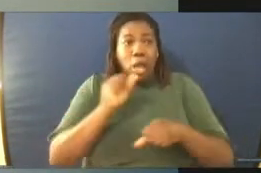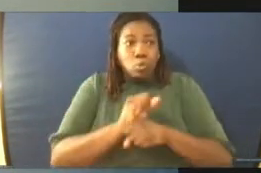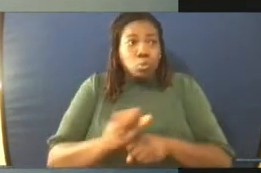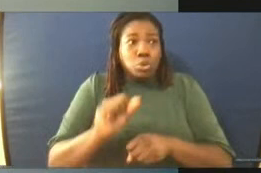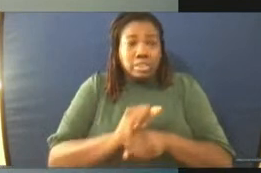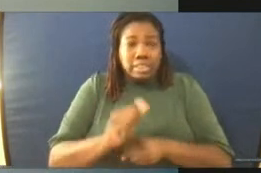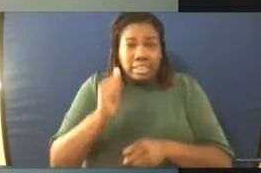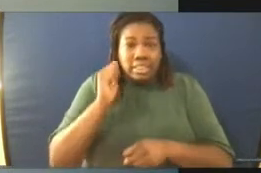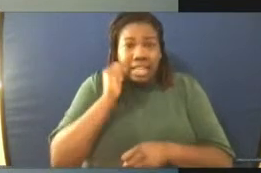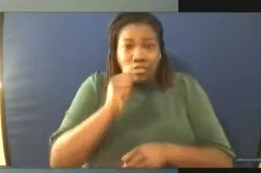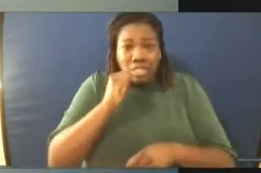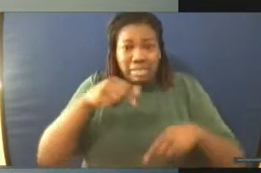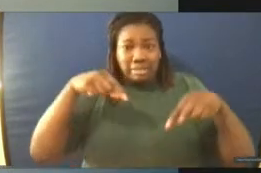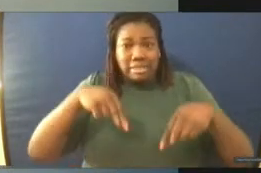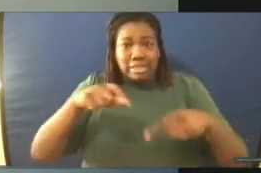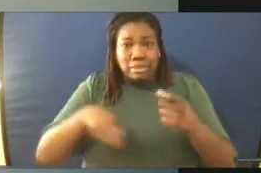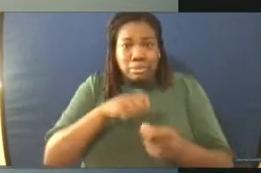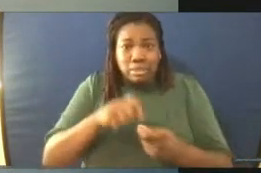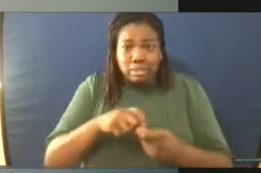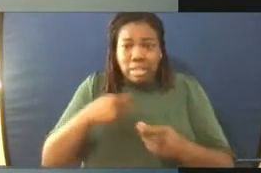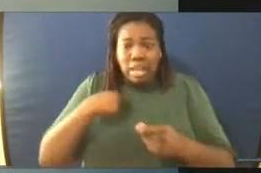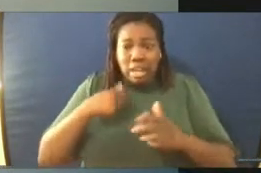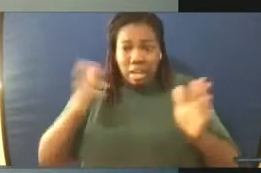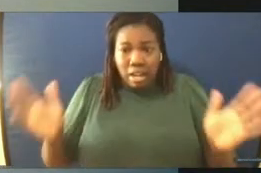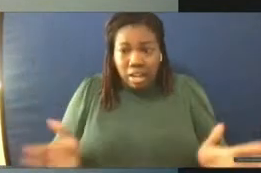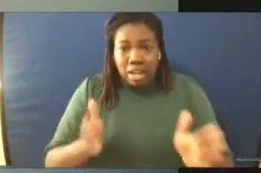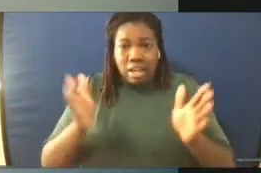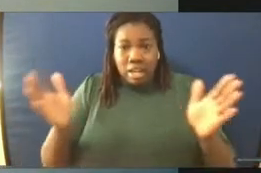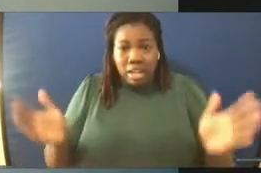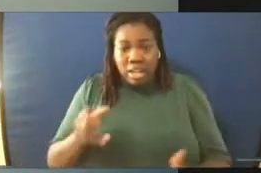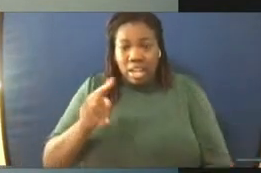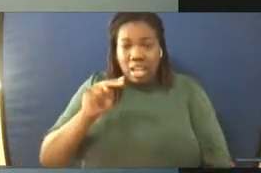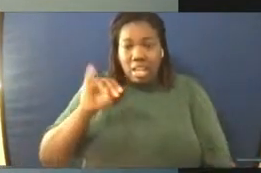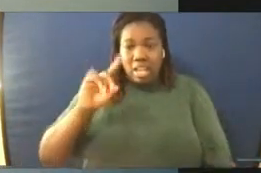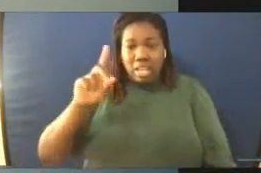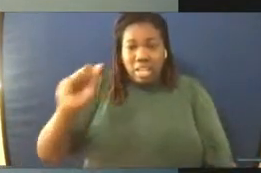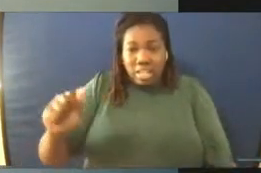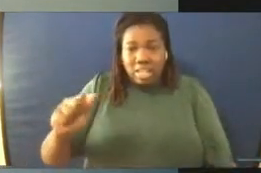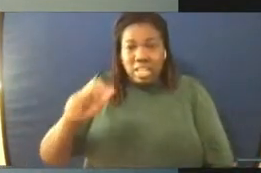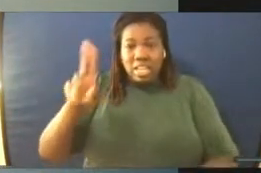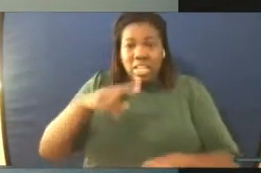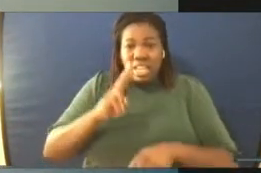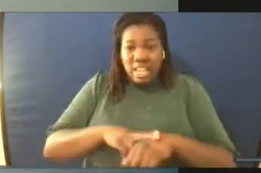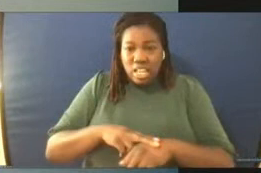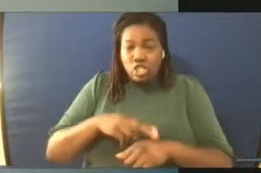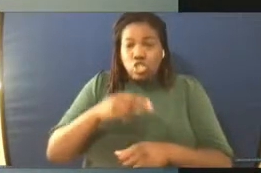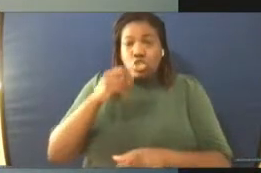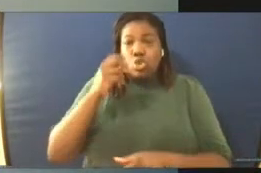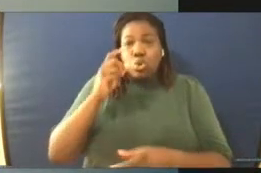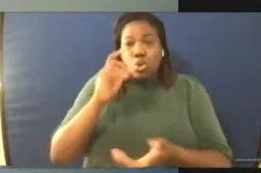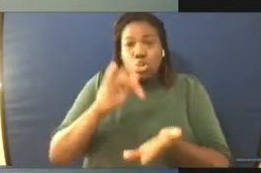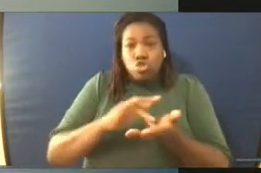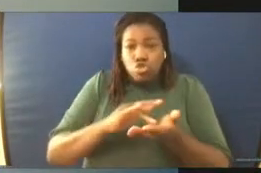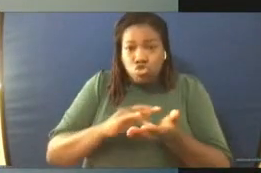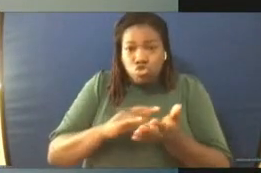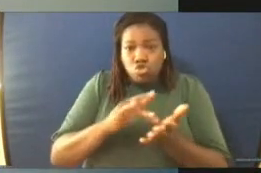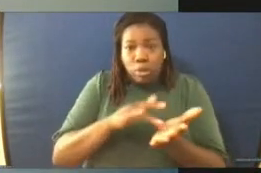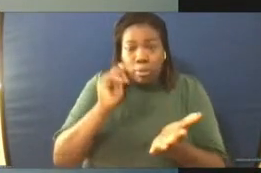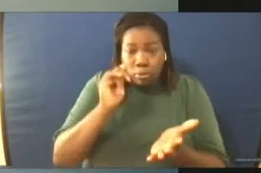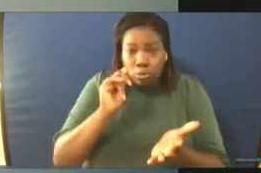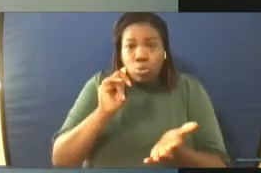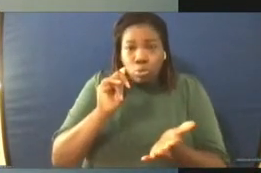day here. I have been pushing NIDA and the National Drug Abuse Treatment Clinical Trials Network to expand